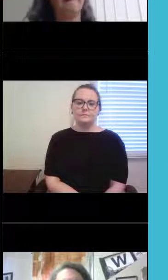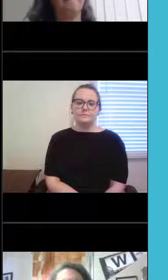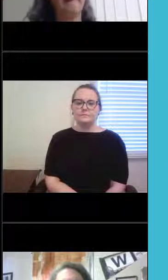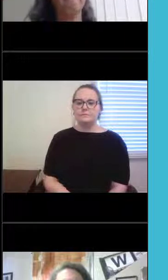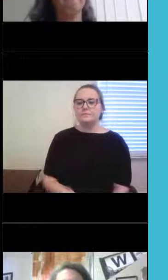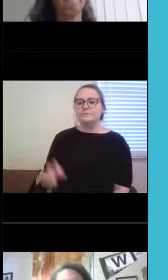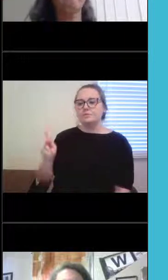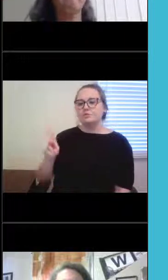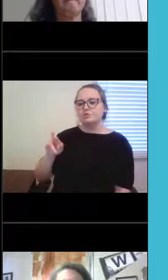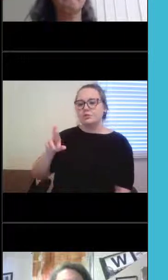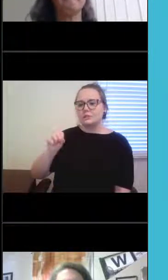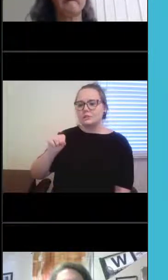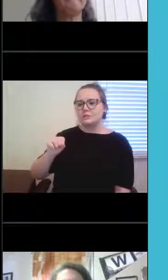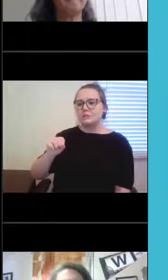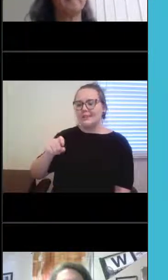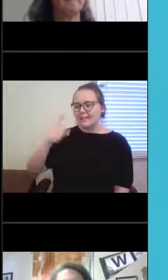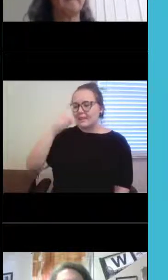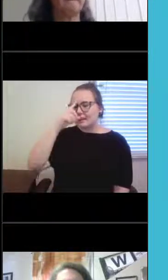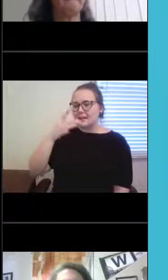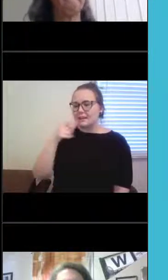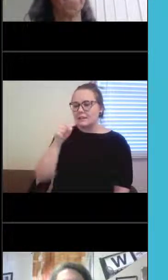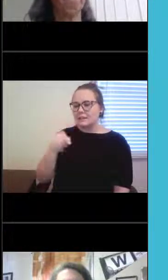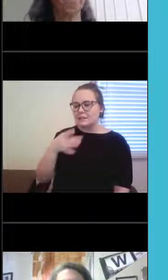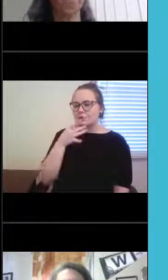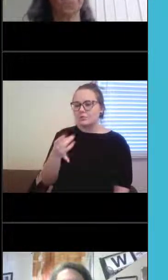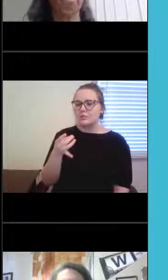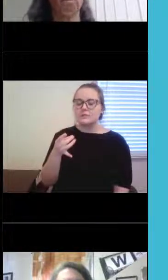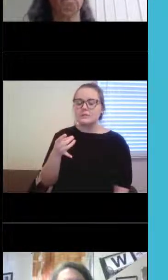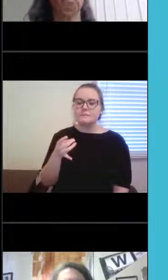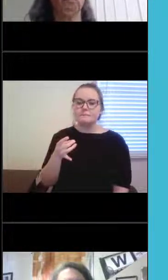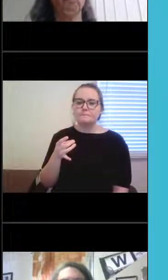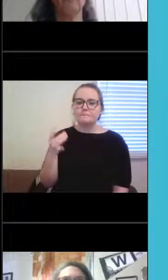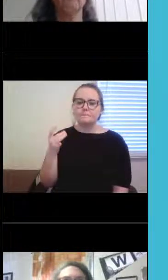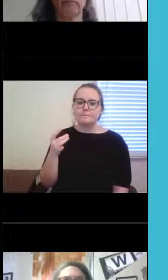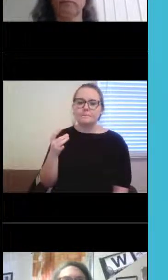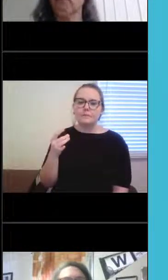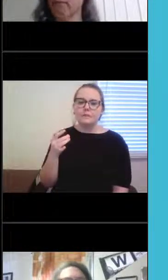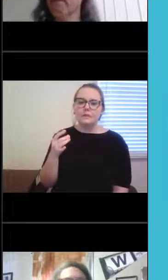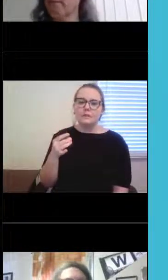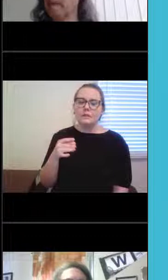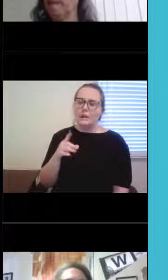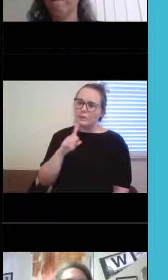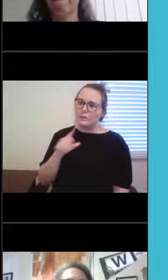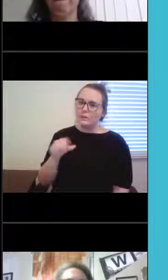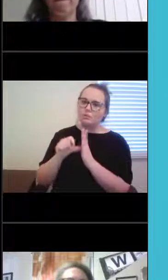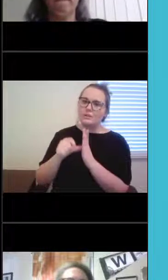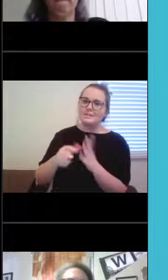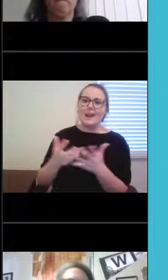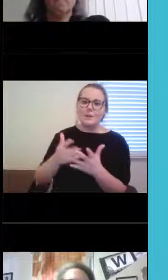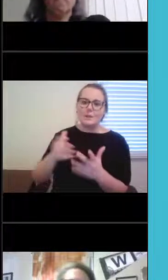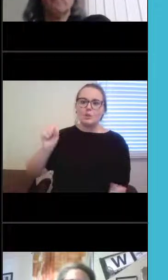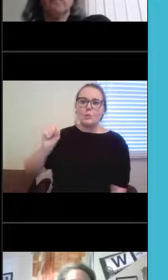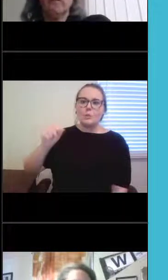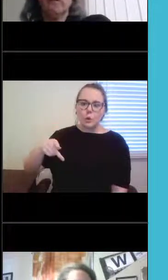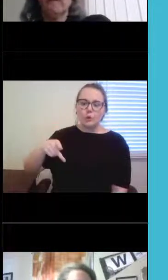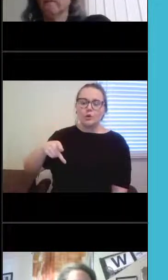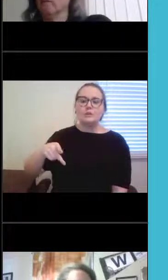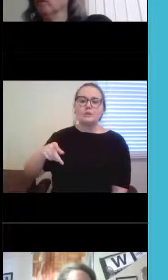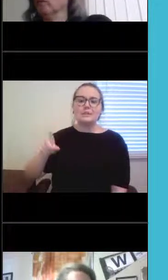Sarah, I also think it's interesting here, like how much to really stress how much supporters need